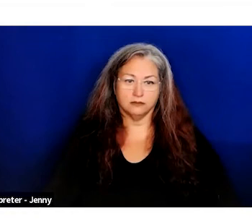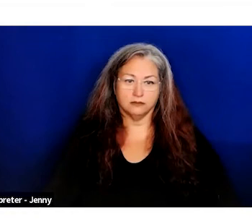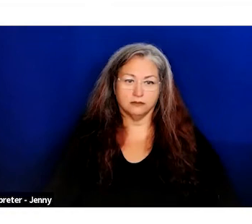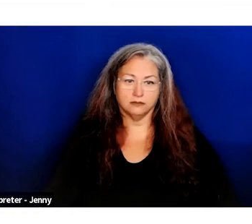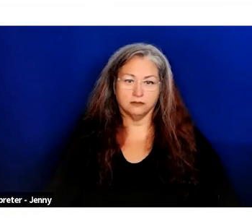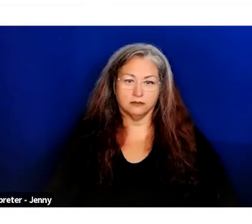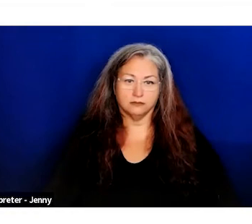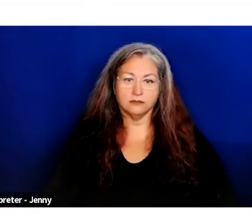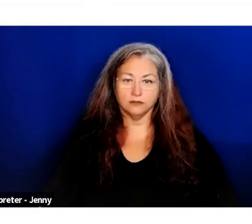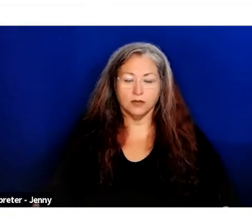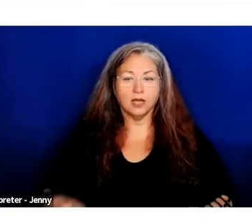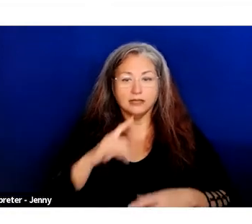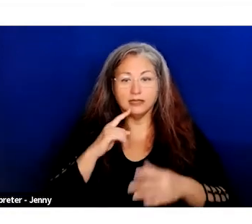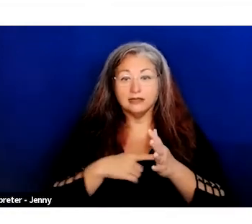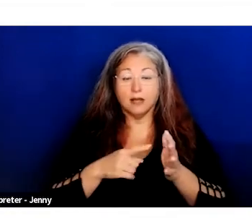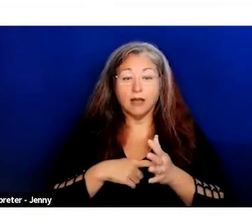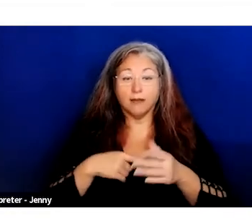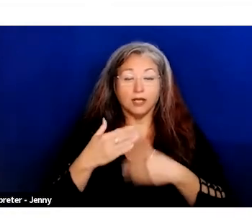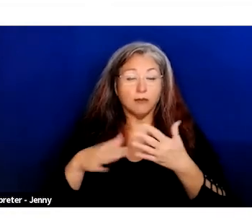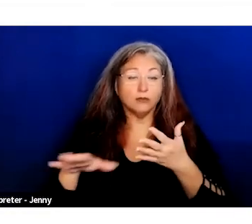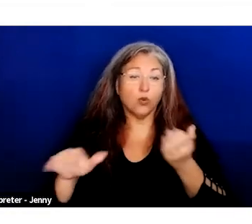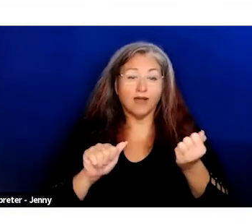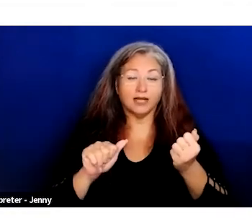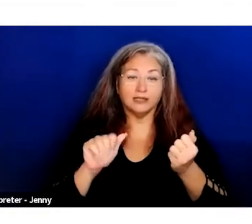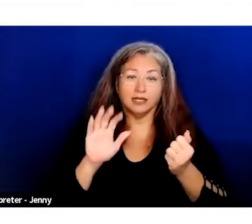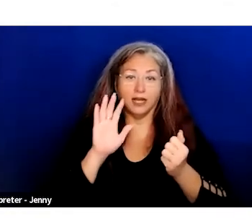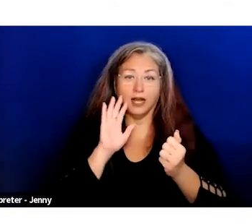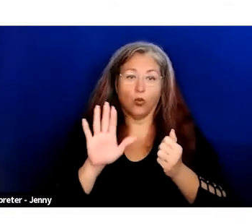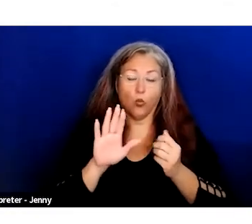that it'll overload a system. And rate throttling